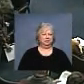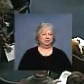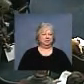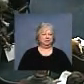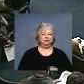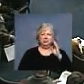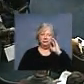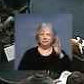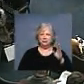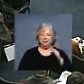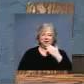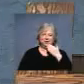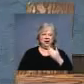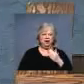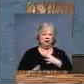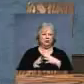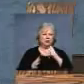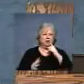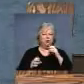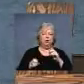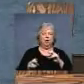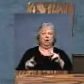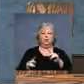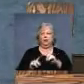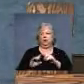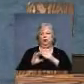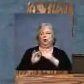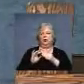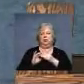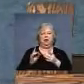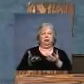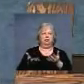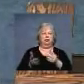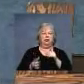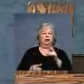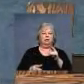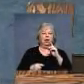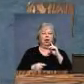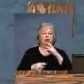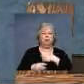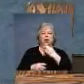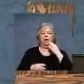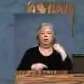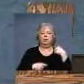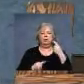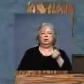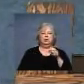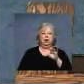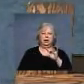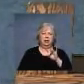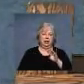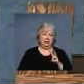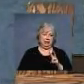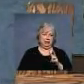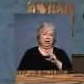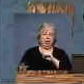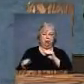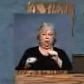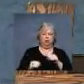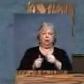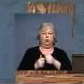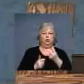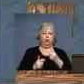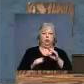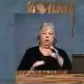Hi there. Thank you so much for the opportunity to speak to you. Little Rock has been my home since '86, and I moved here with 2 small children